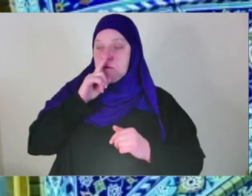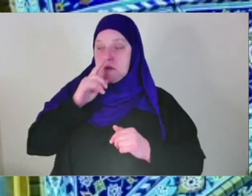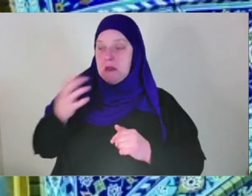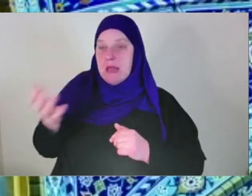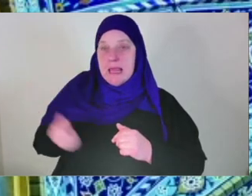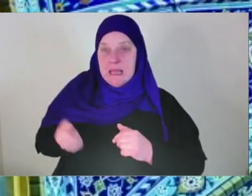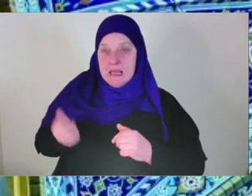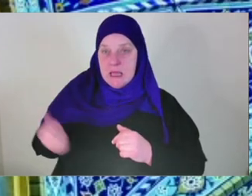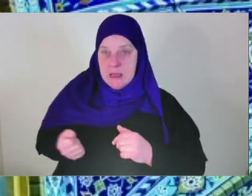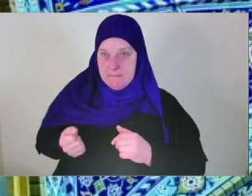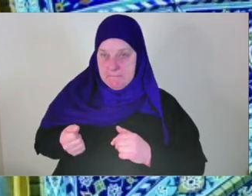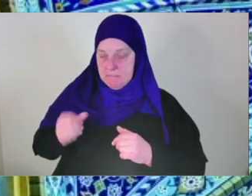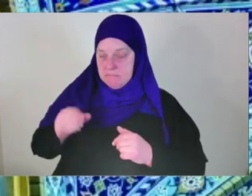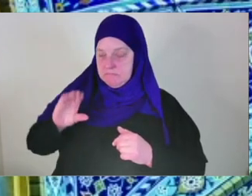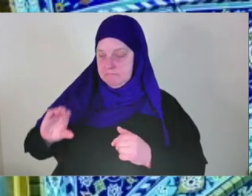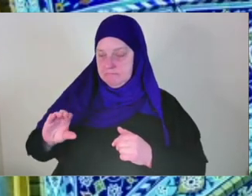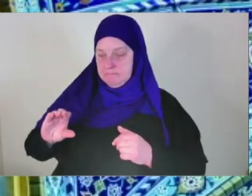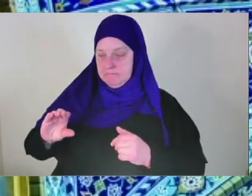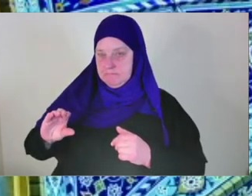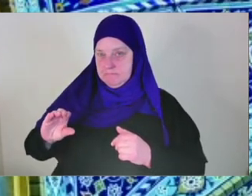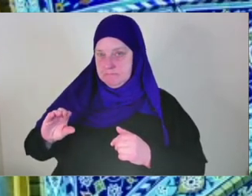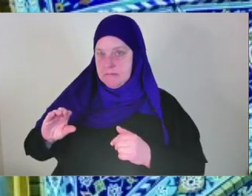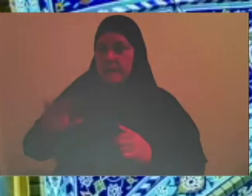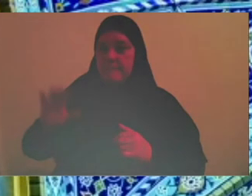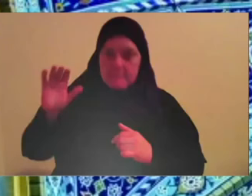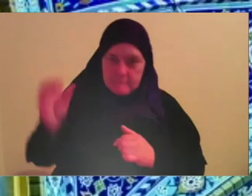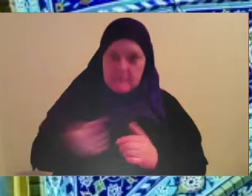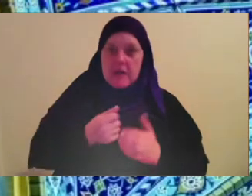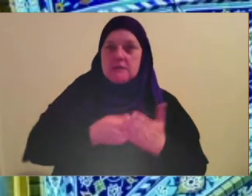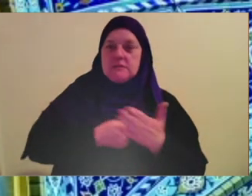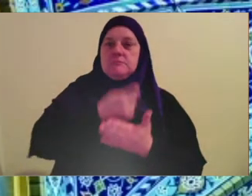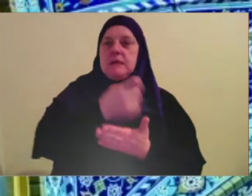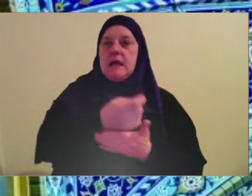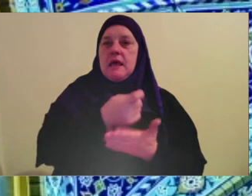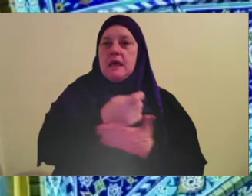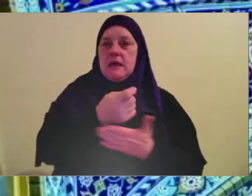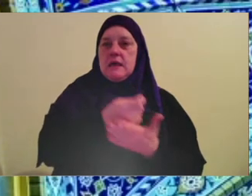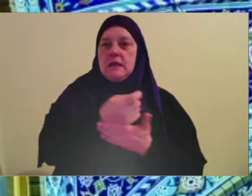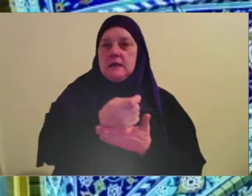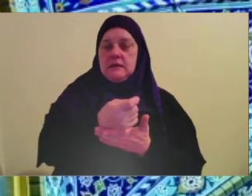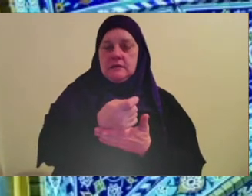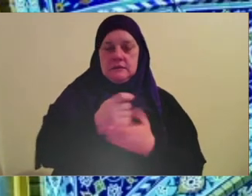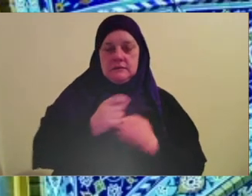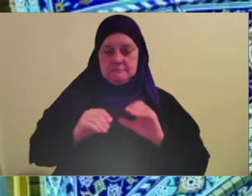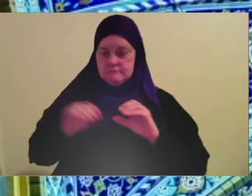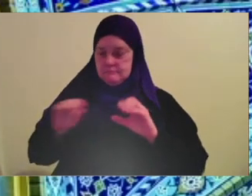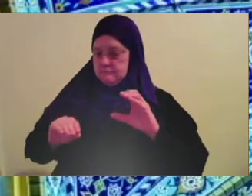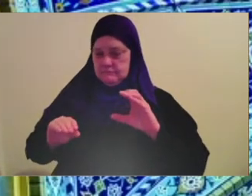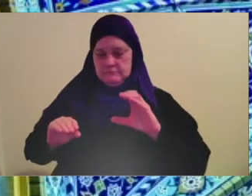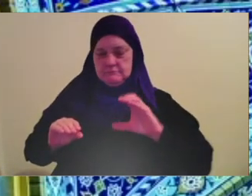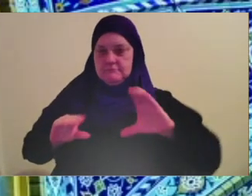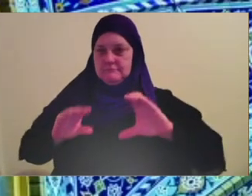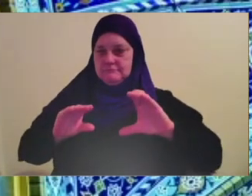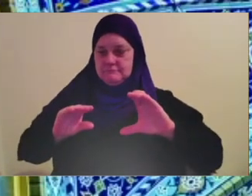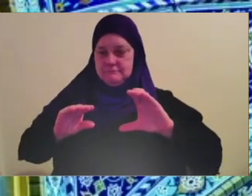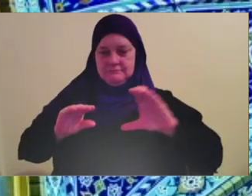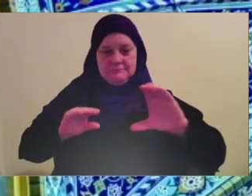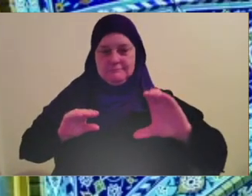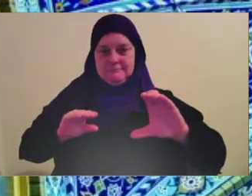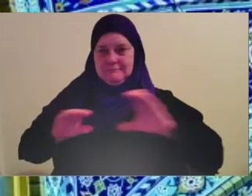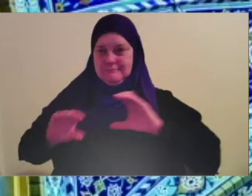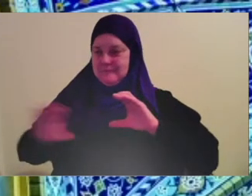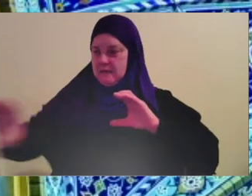Therefore, this person is poor and is Sayyid, paternally related to the Holy Prophet. So from Sahme Sadat, you don't